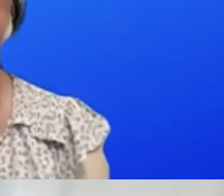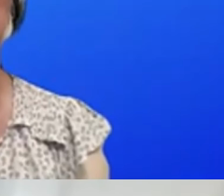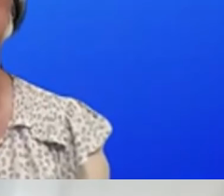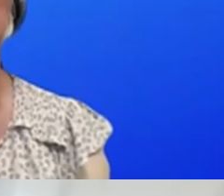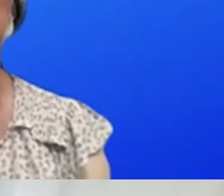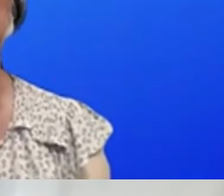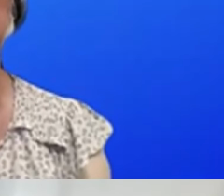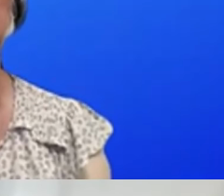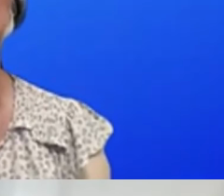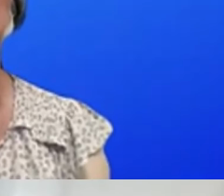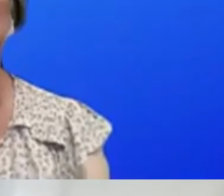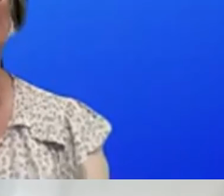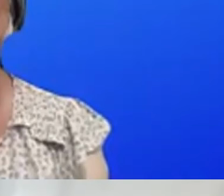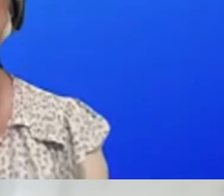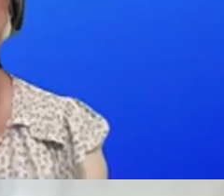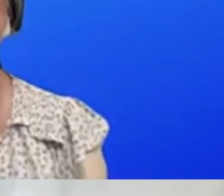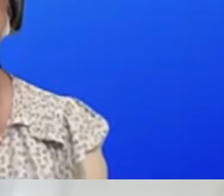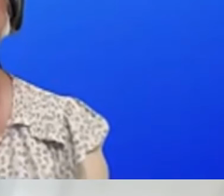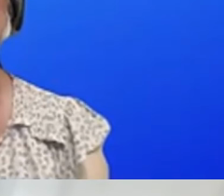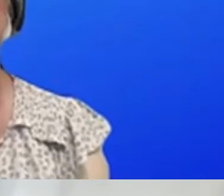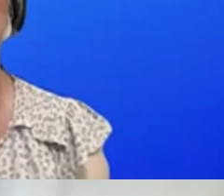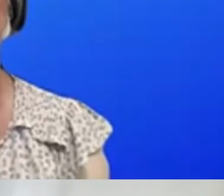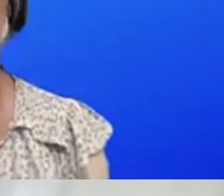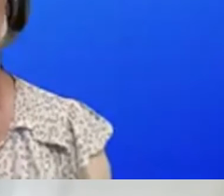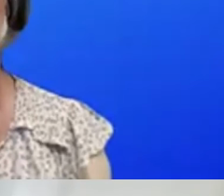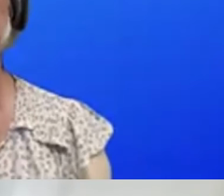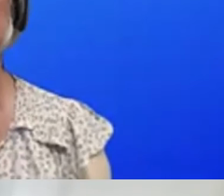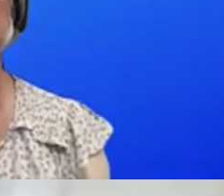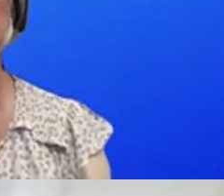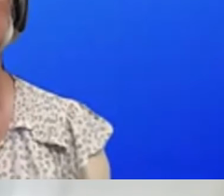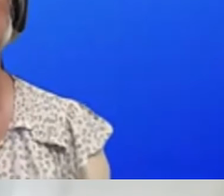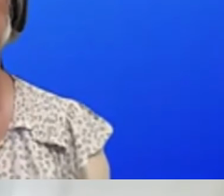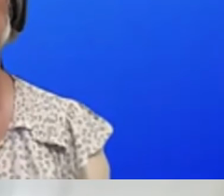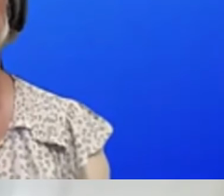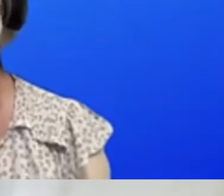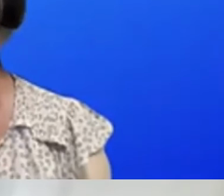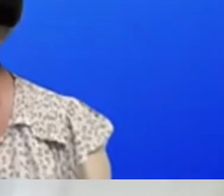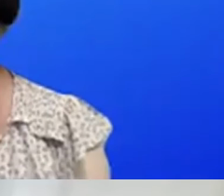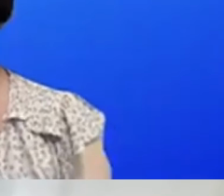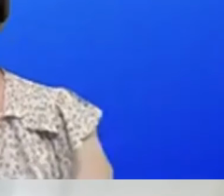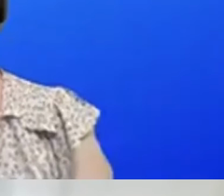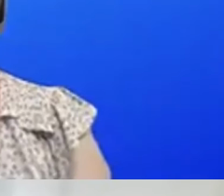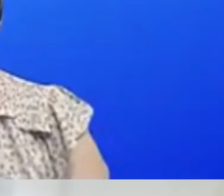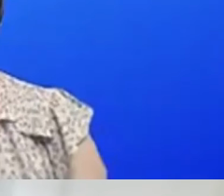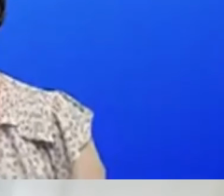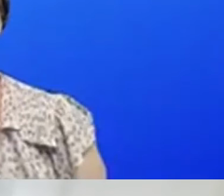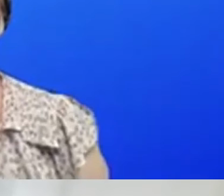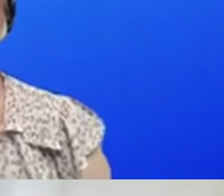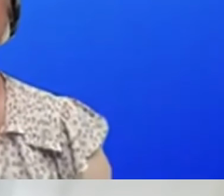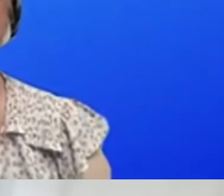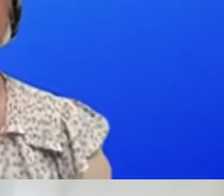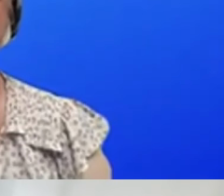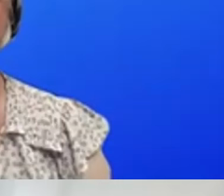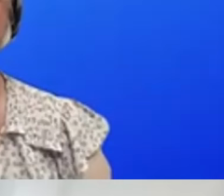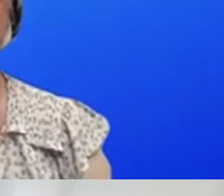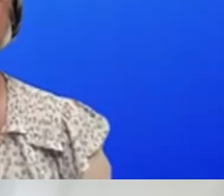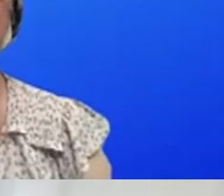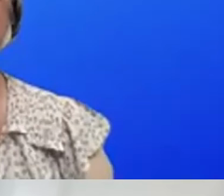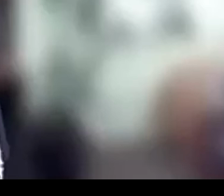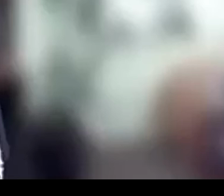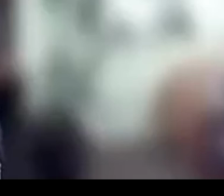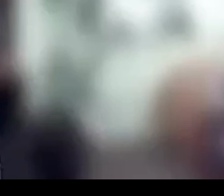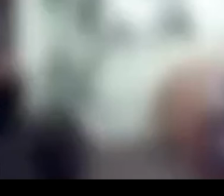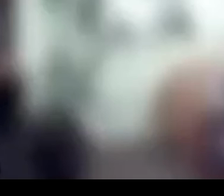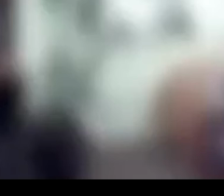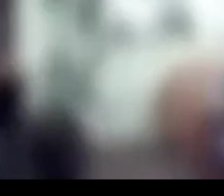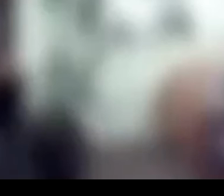Technology now is much more fun. So I'm going to ask one final question each for Maureen and Karen. So if you had to say, what do you think,